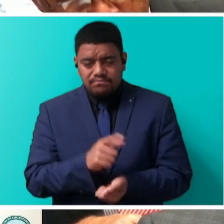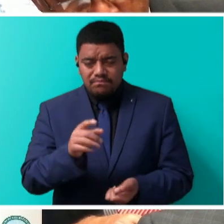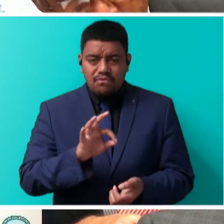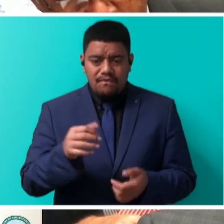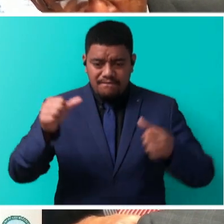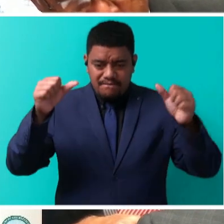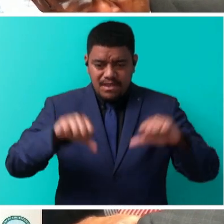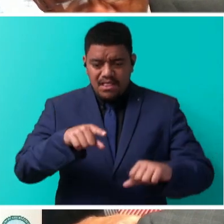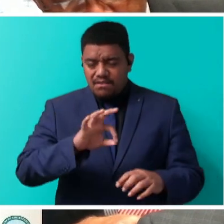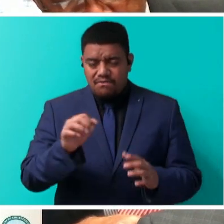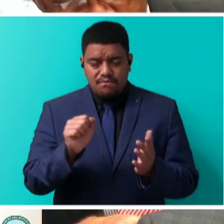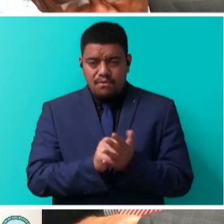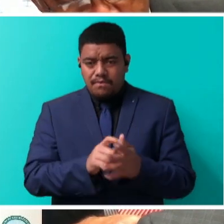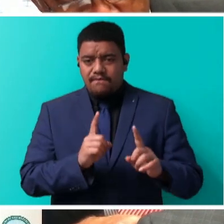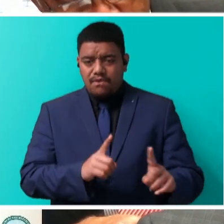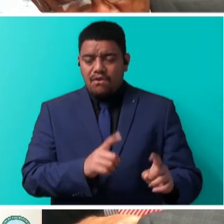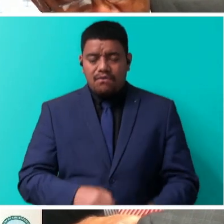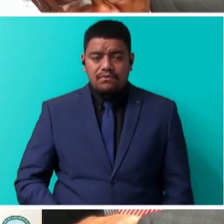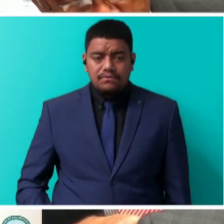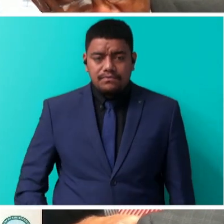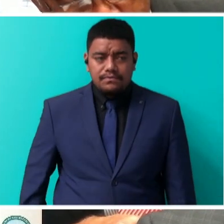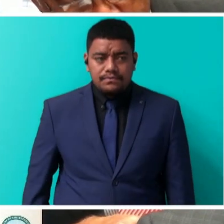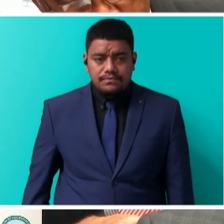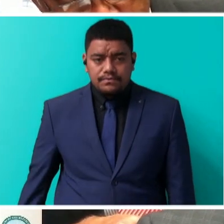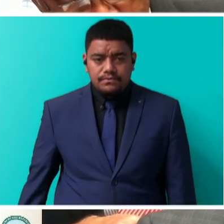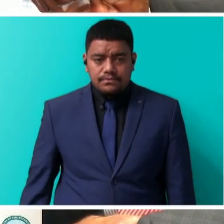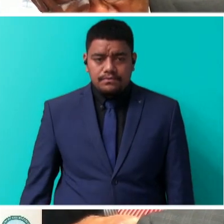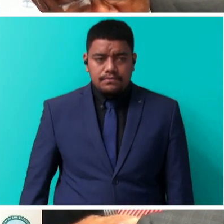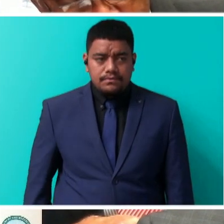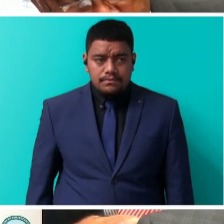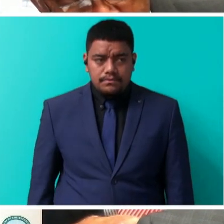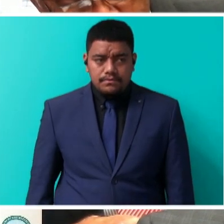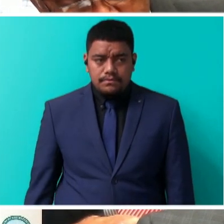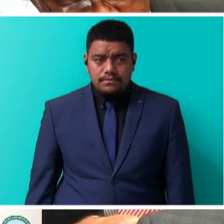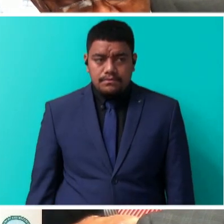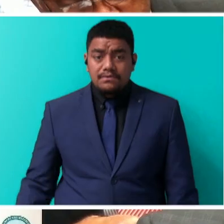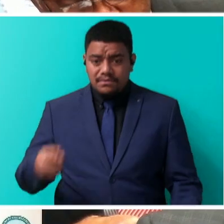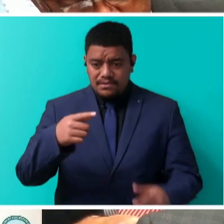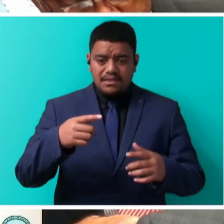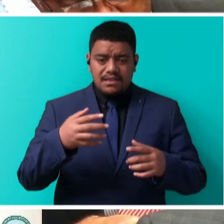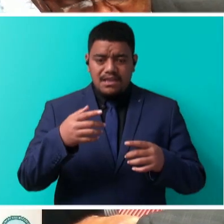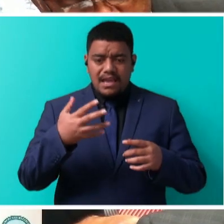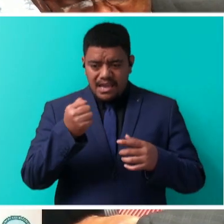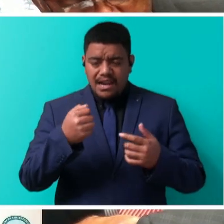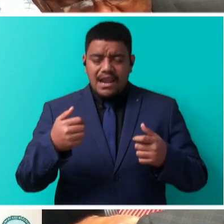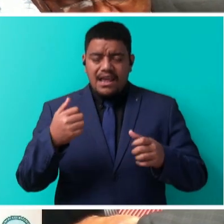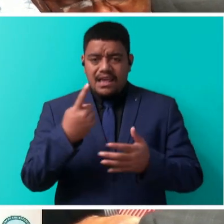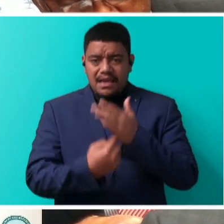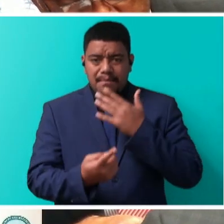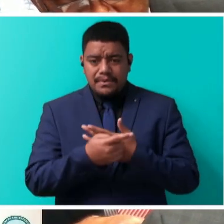and extensive litigation. Fast-tracking the drafting of bills directly challenges the principle of good governance, such